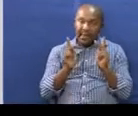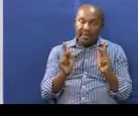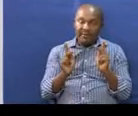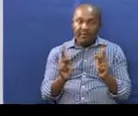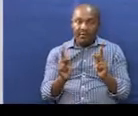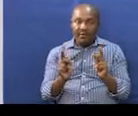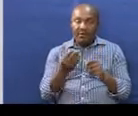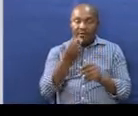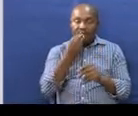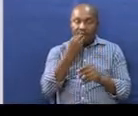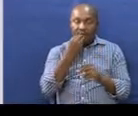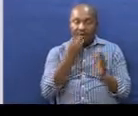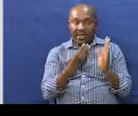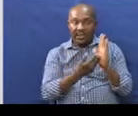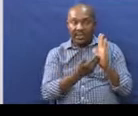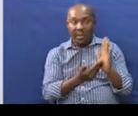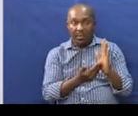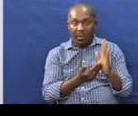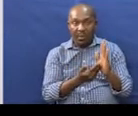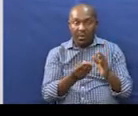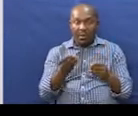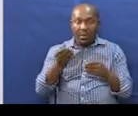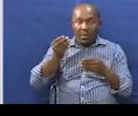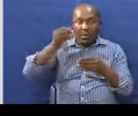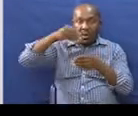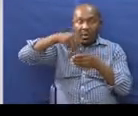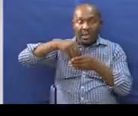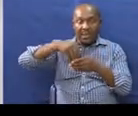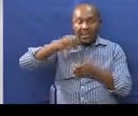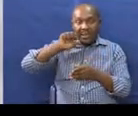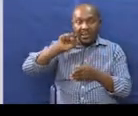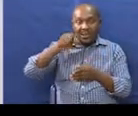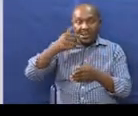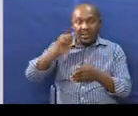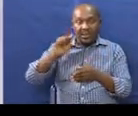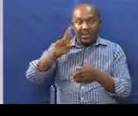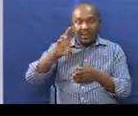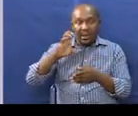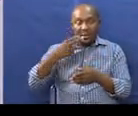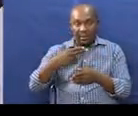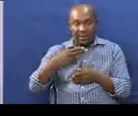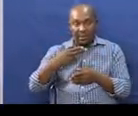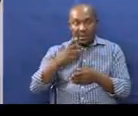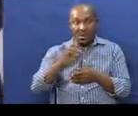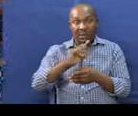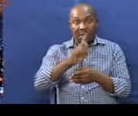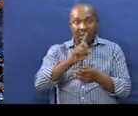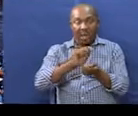the color of the solution will turn into blue. Now,